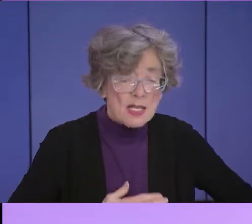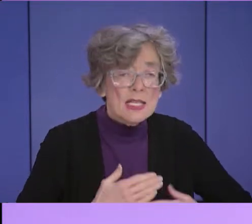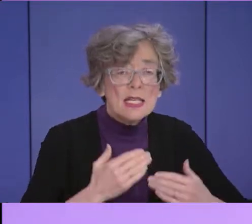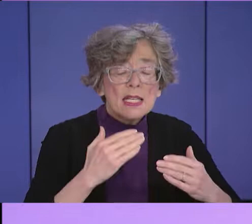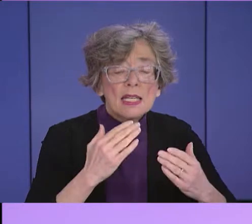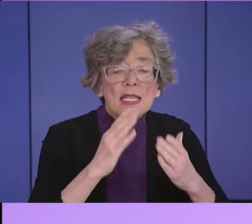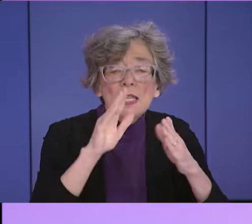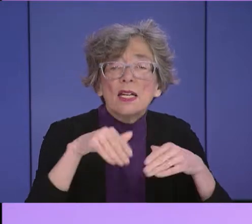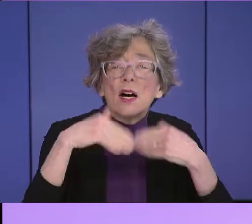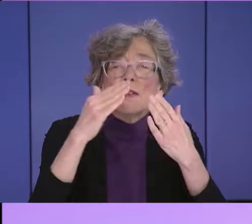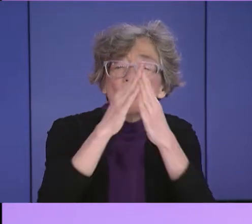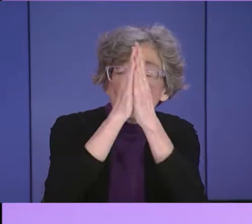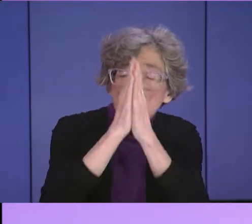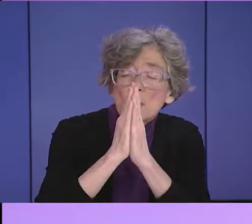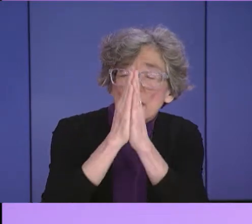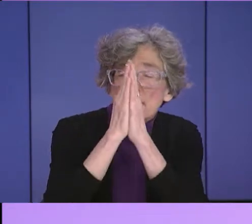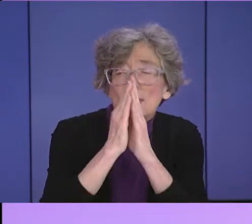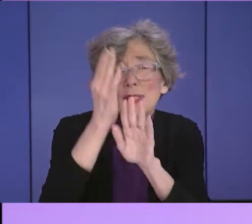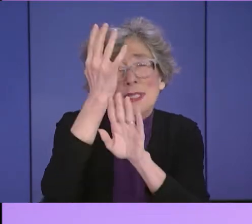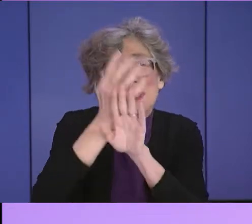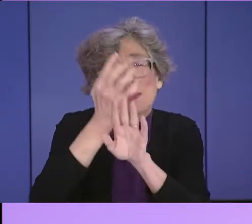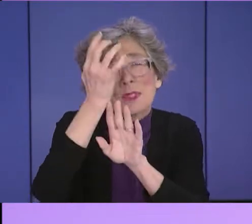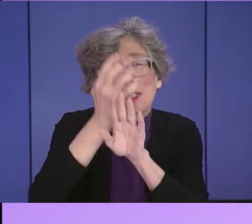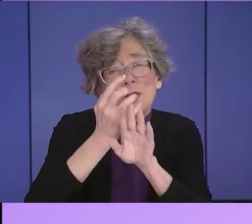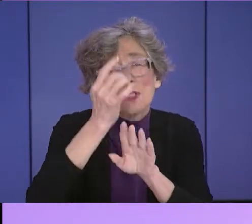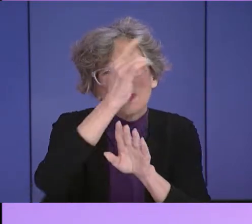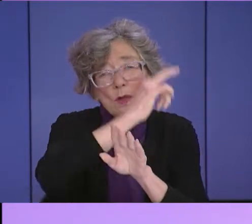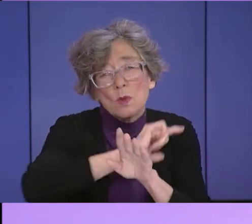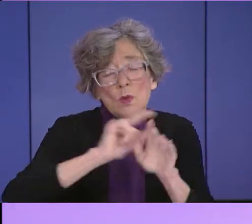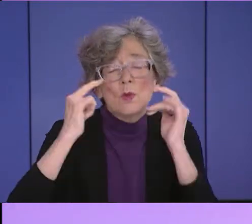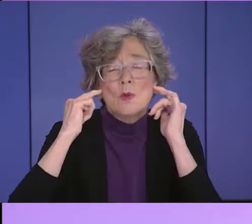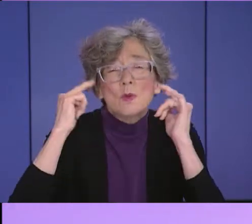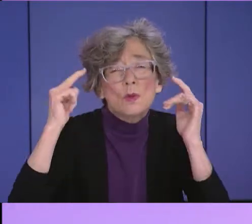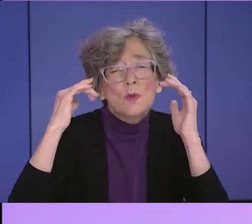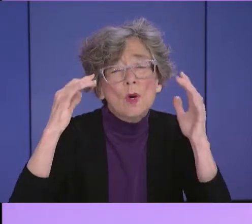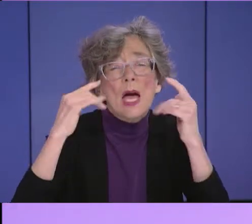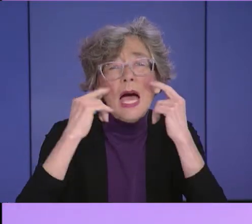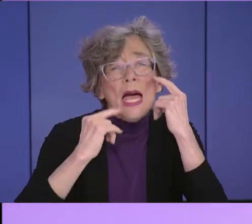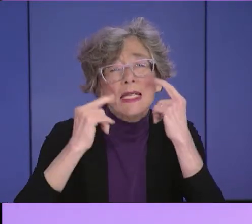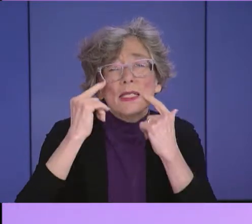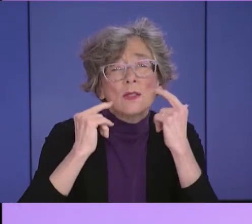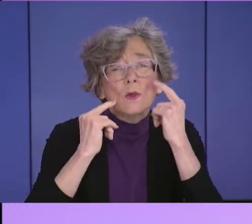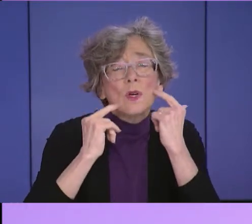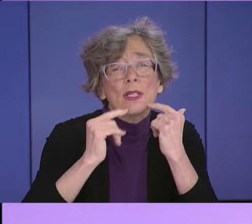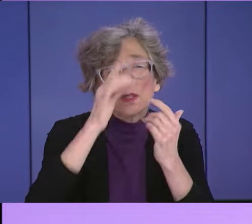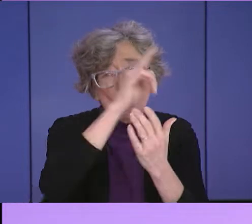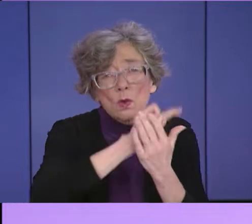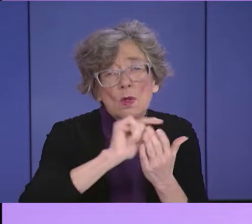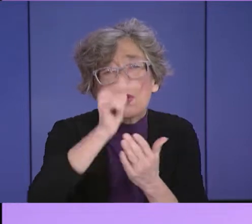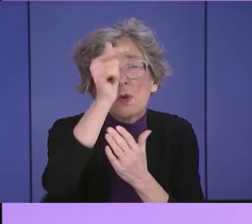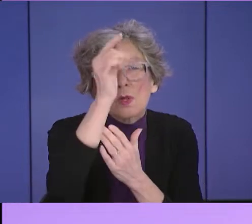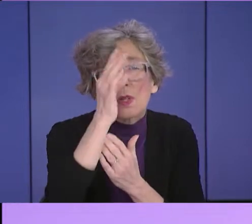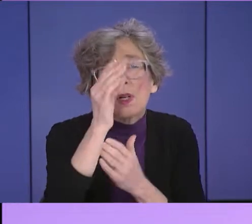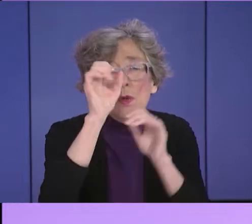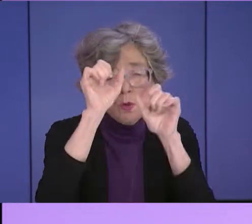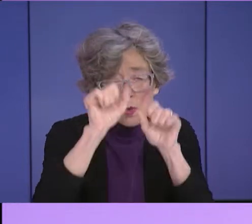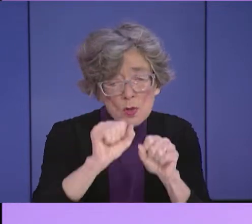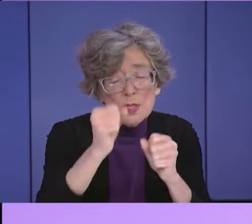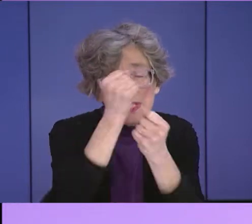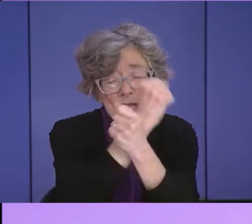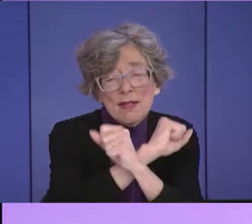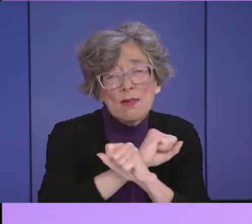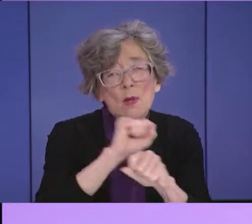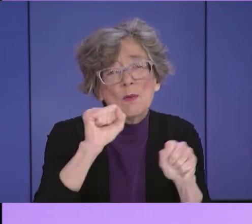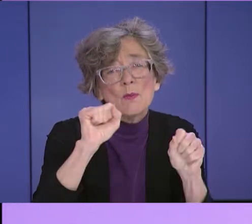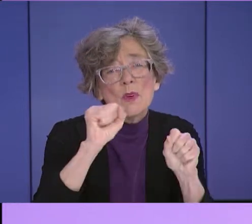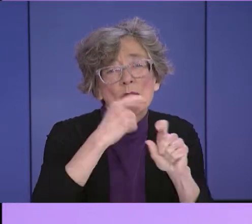he offered prayers and supplications with loud cries and tears to the one who was able to